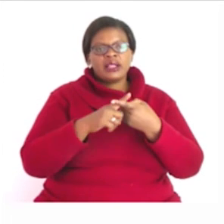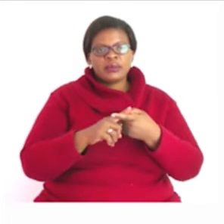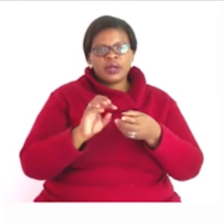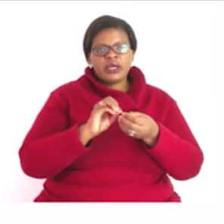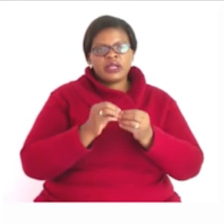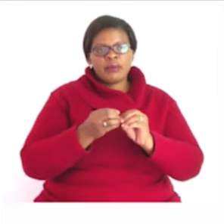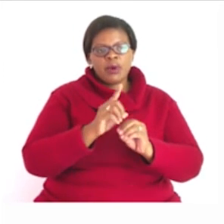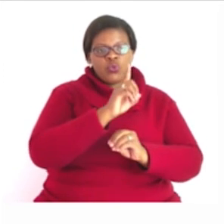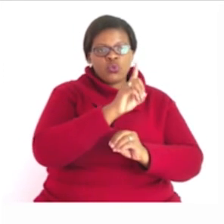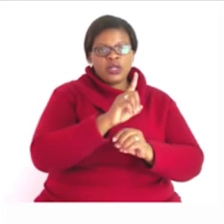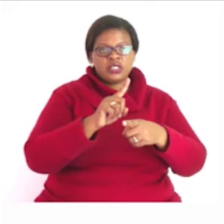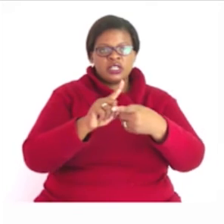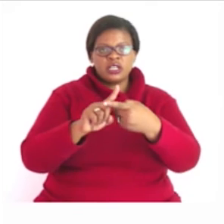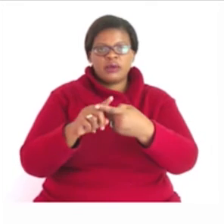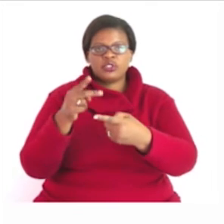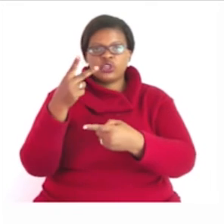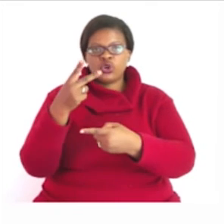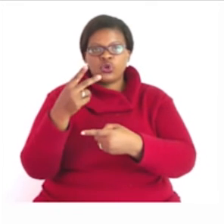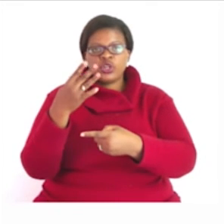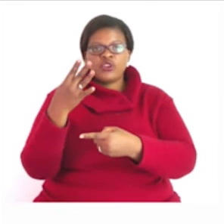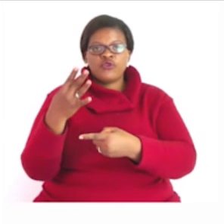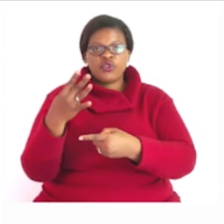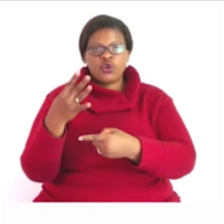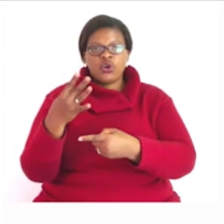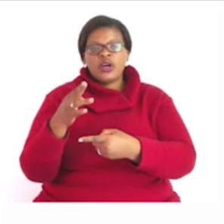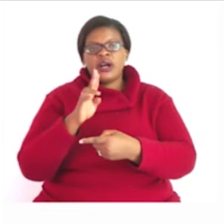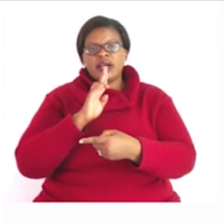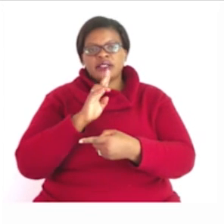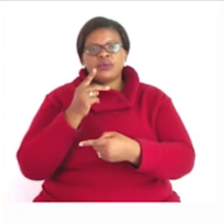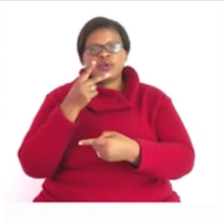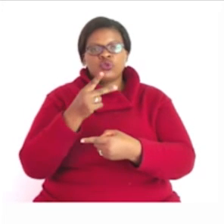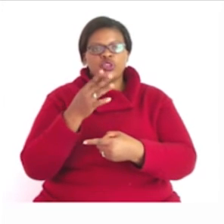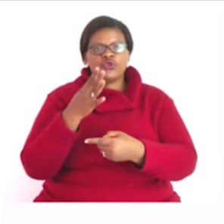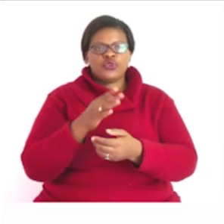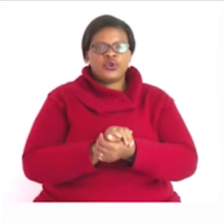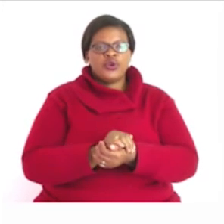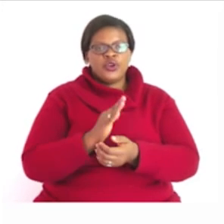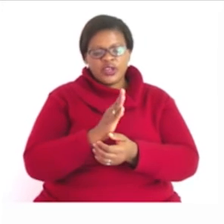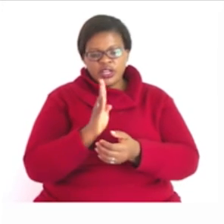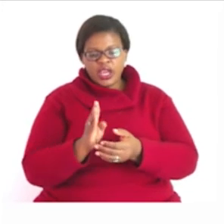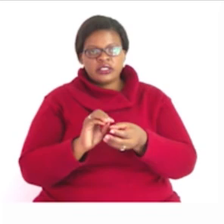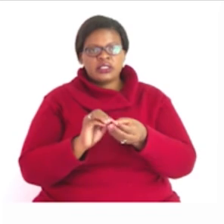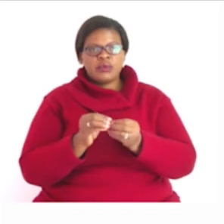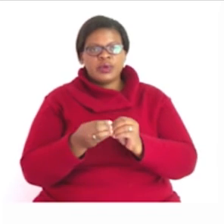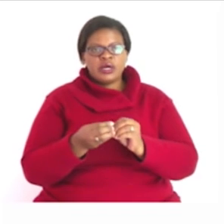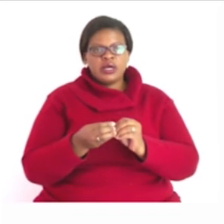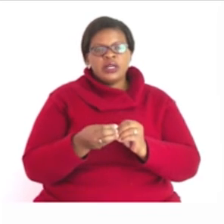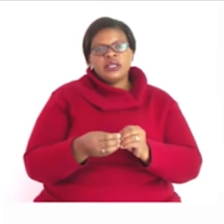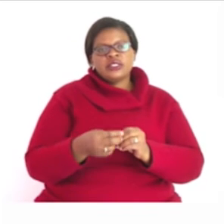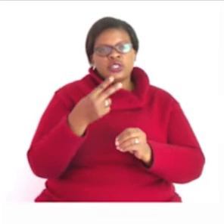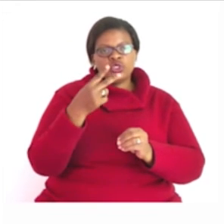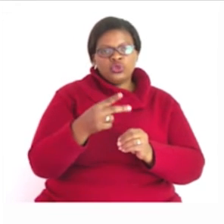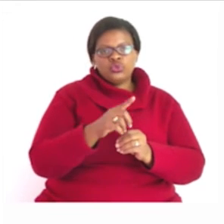will also give you 24. The next number, then, or at least the next factor pairs, is